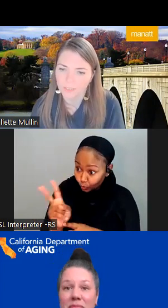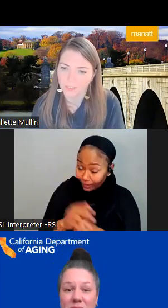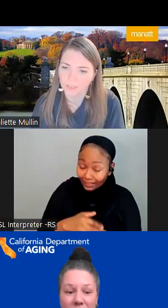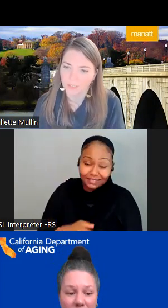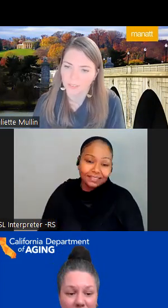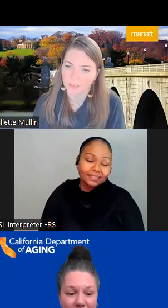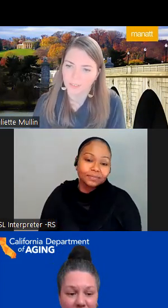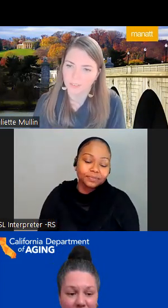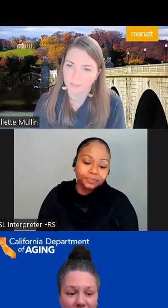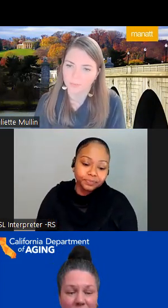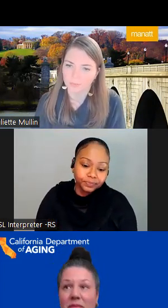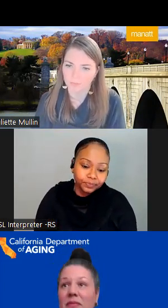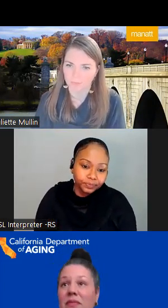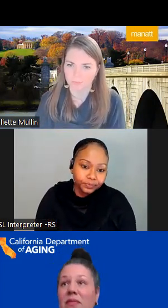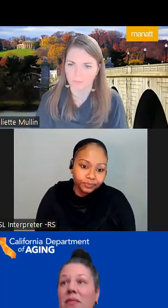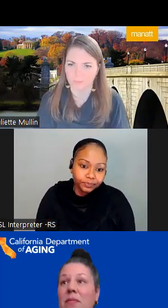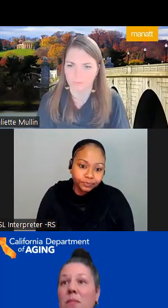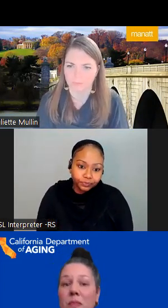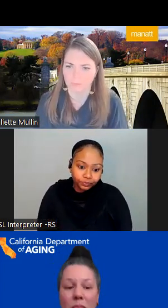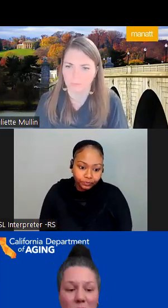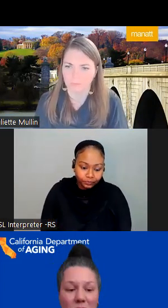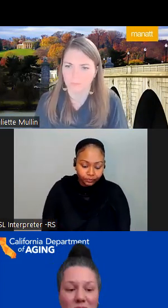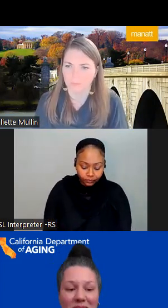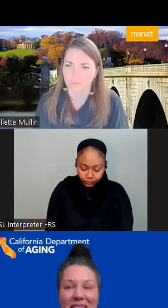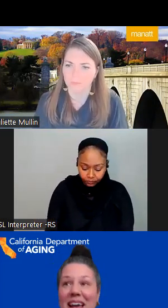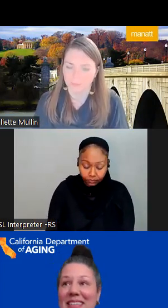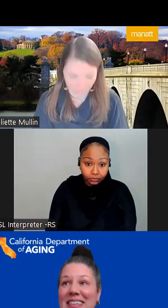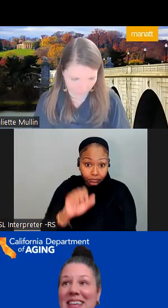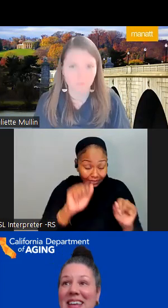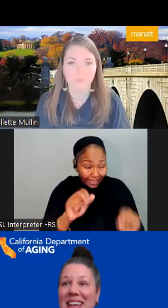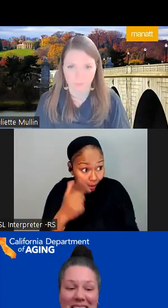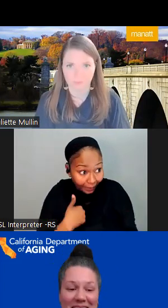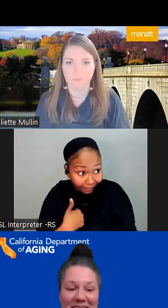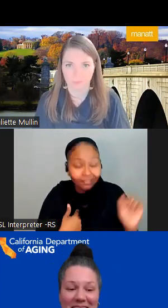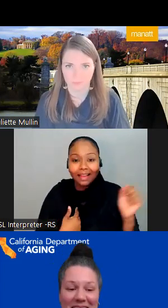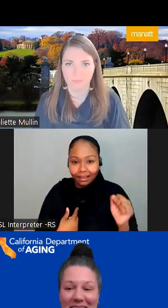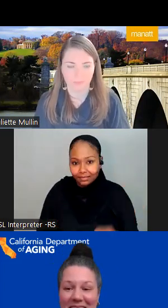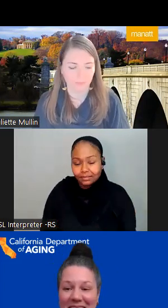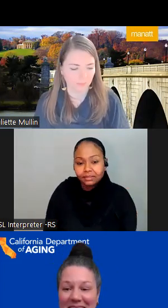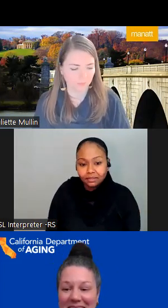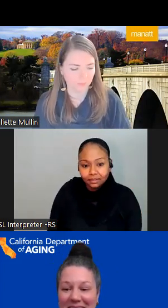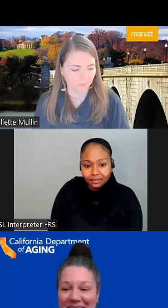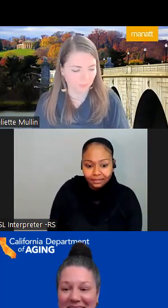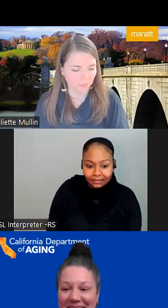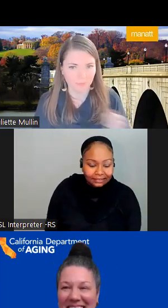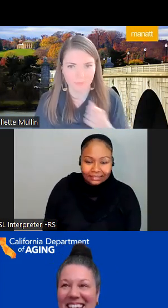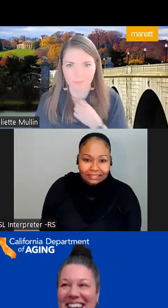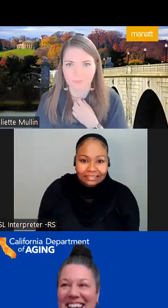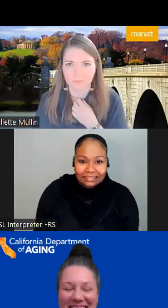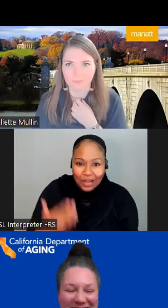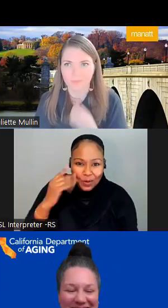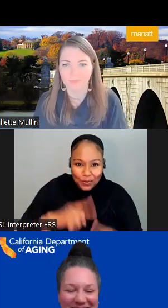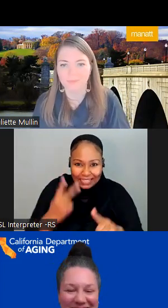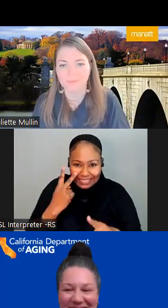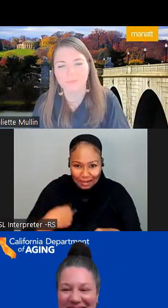Okay, can you hear me? Yes. They don't hear me or see me.